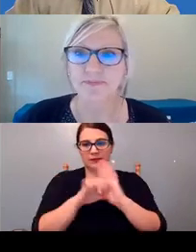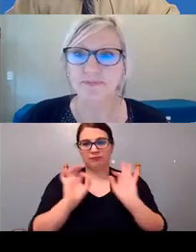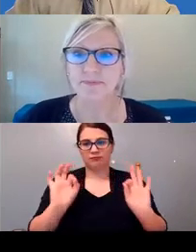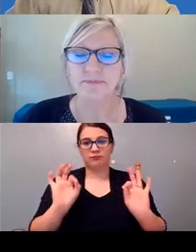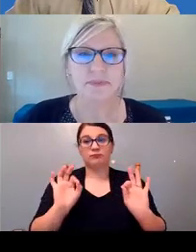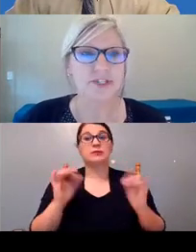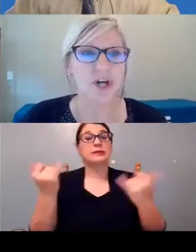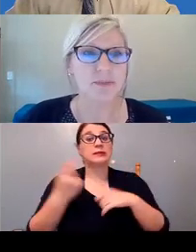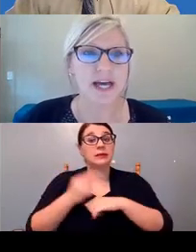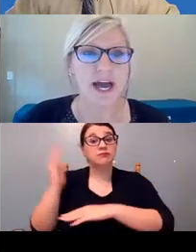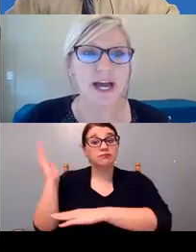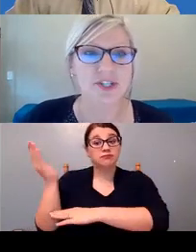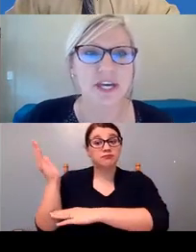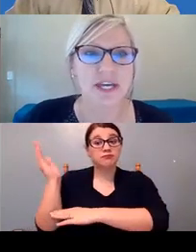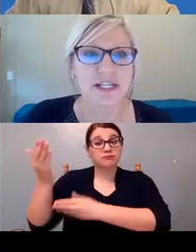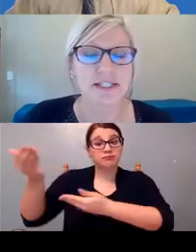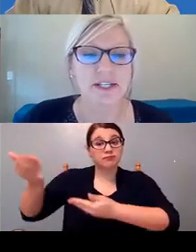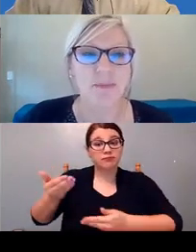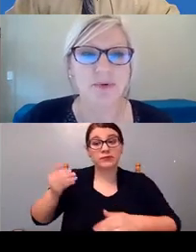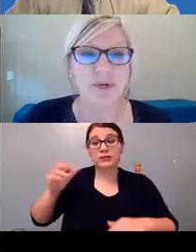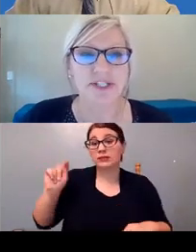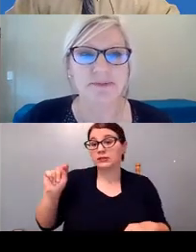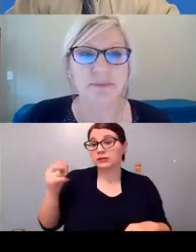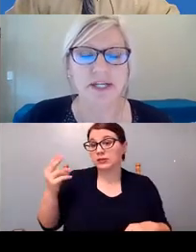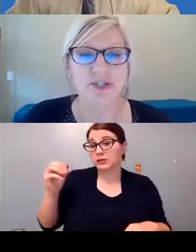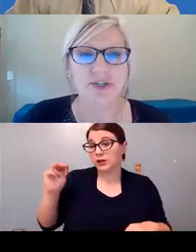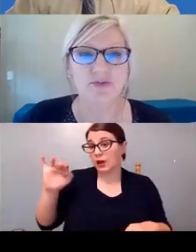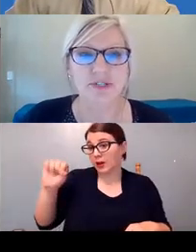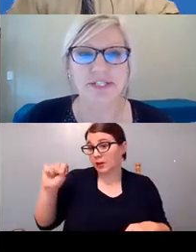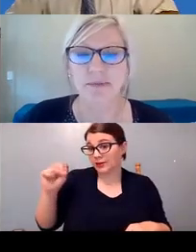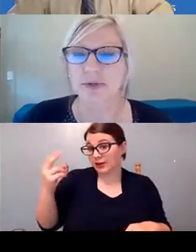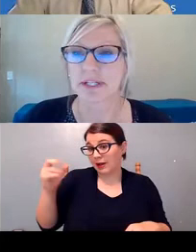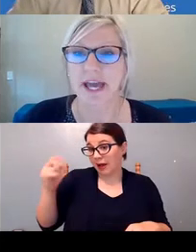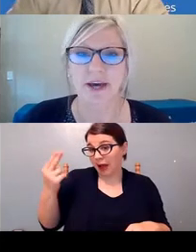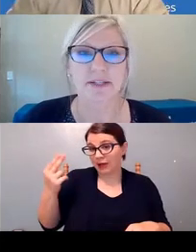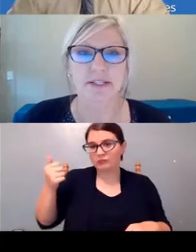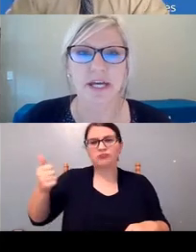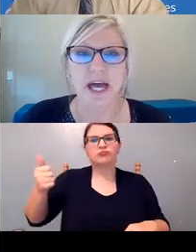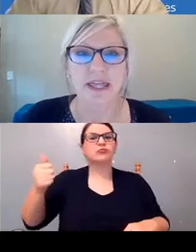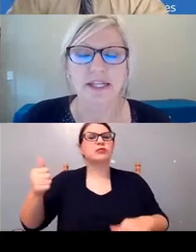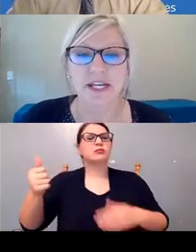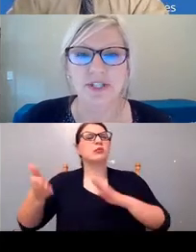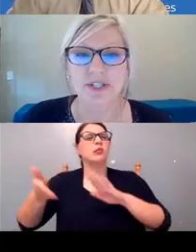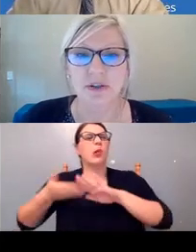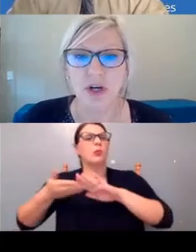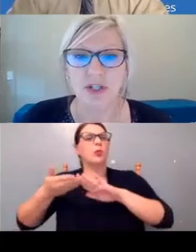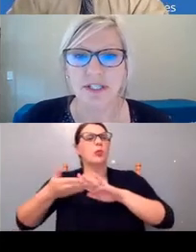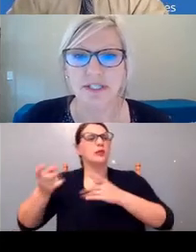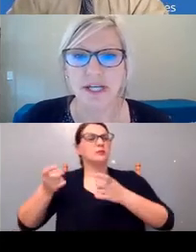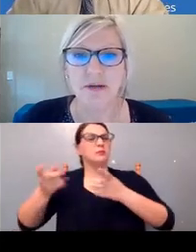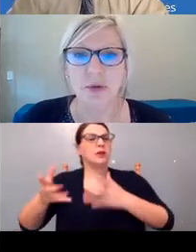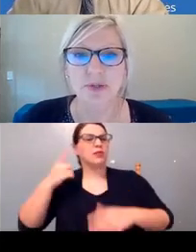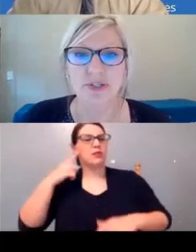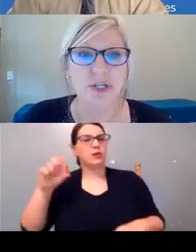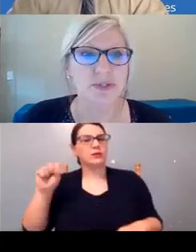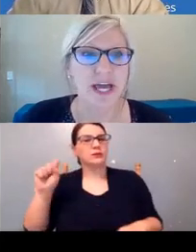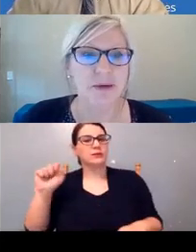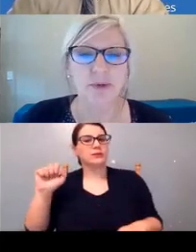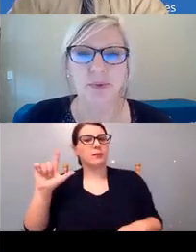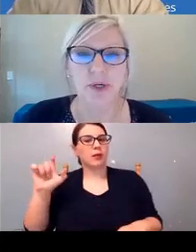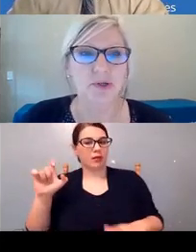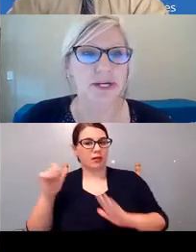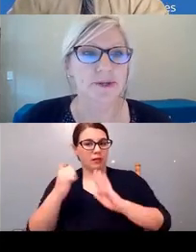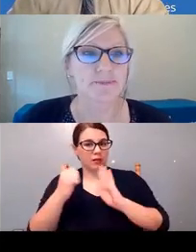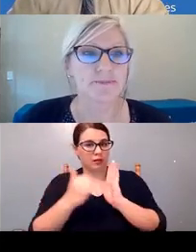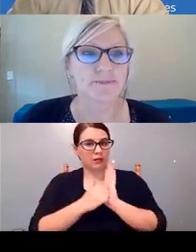session. Thomas Hatch is the operations manager for Stable Account, the nation's largest and most used